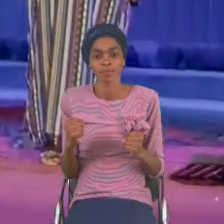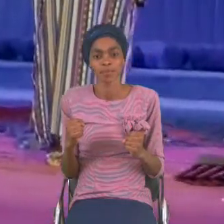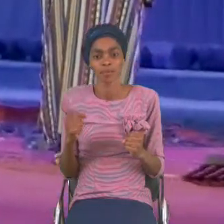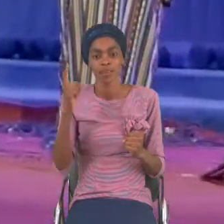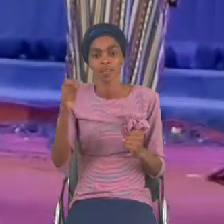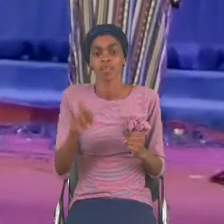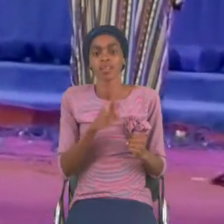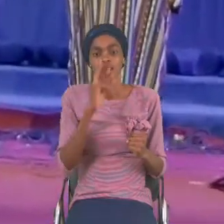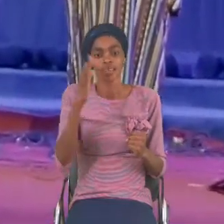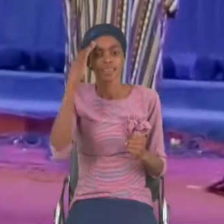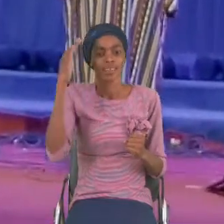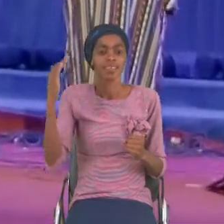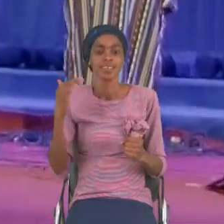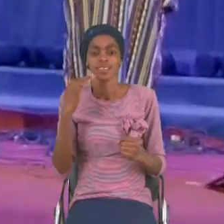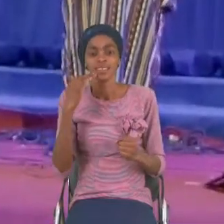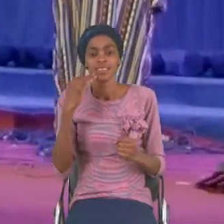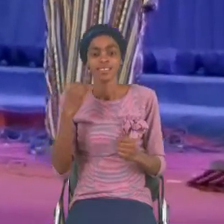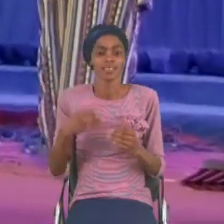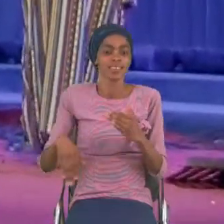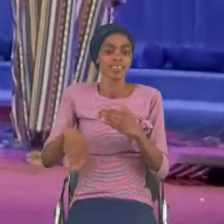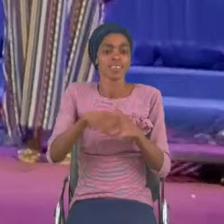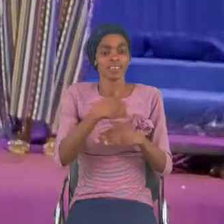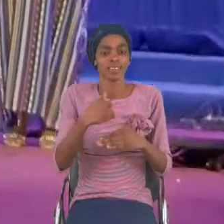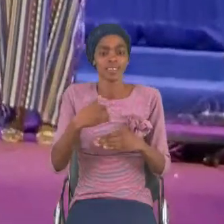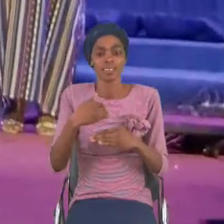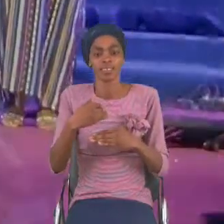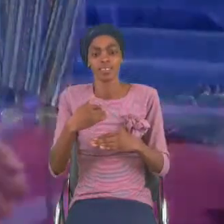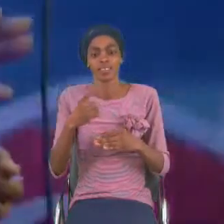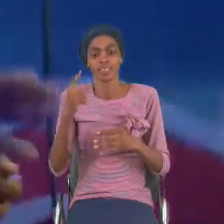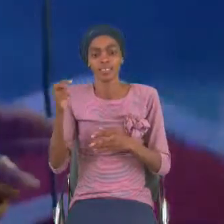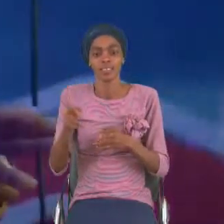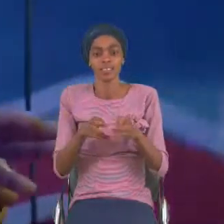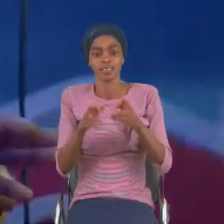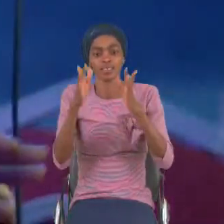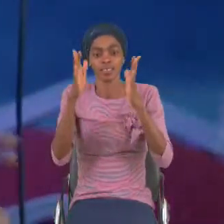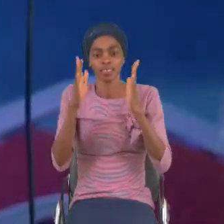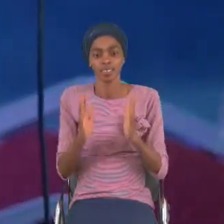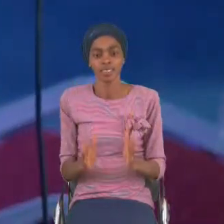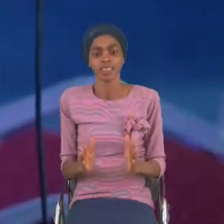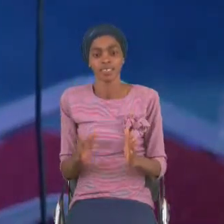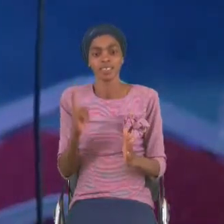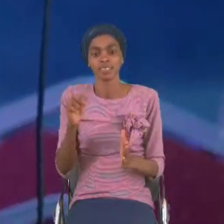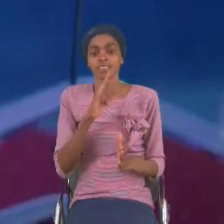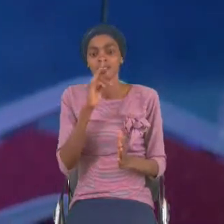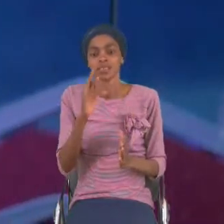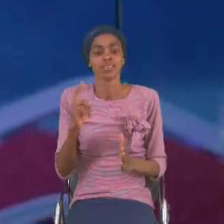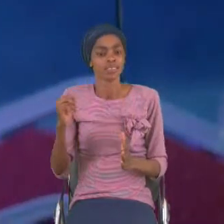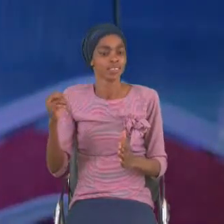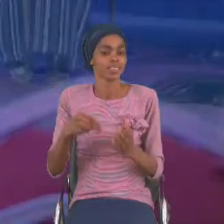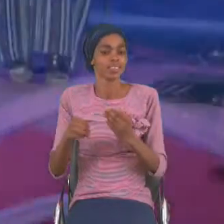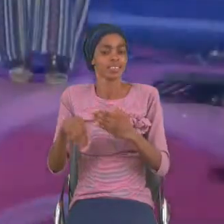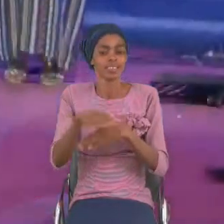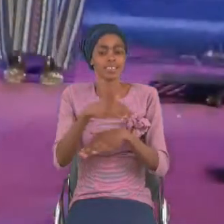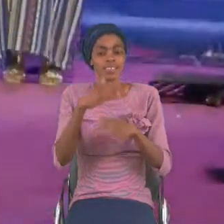You are the head over rulers. You are the